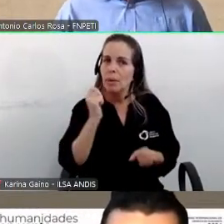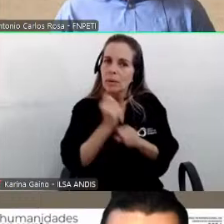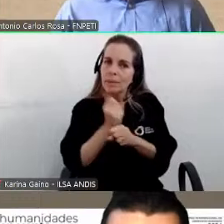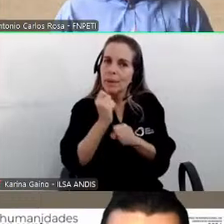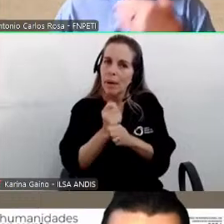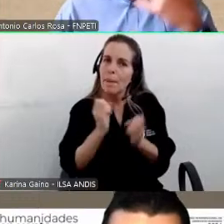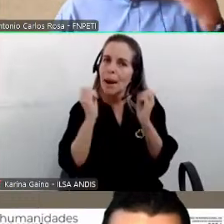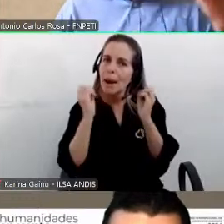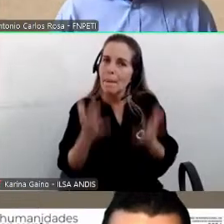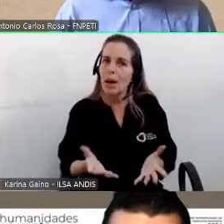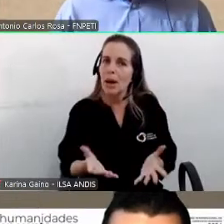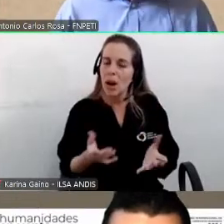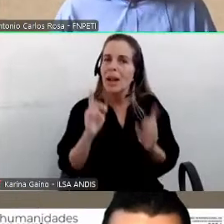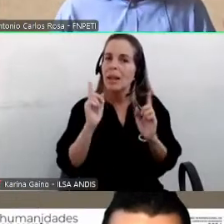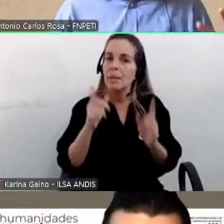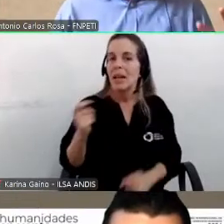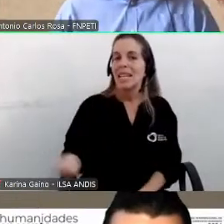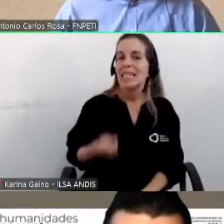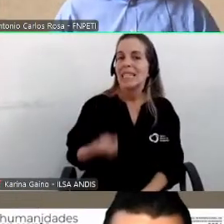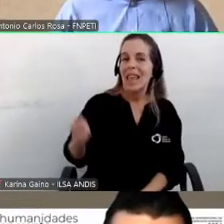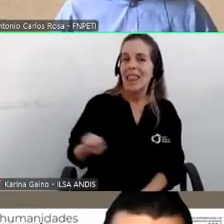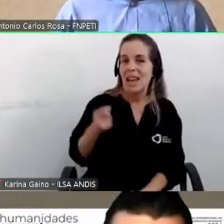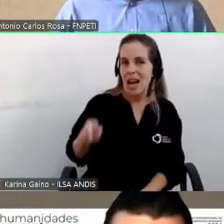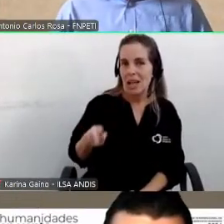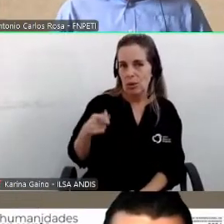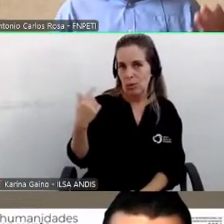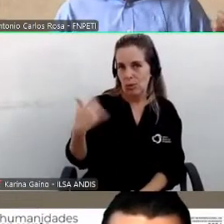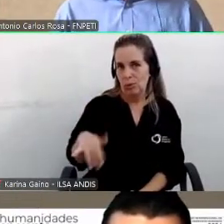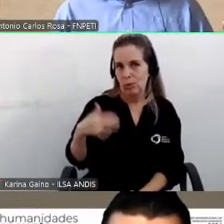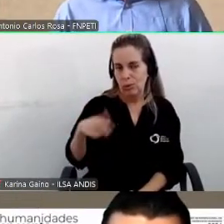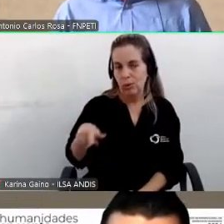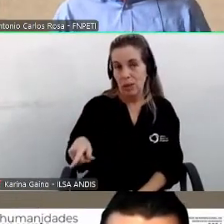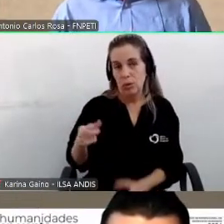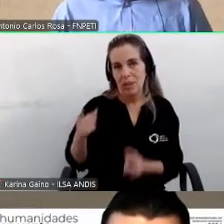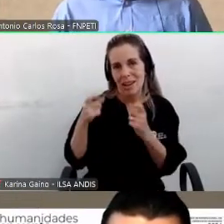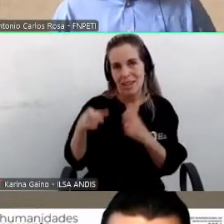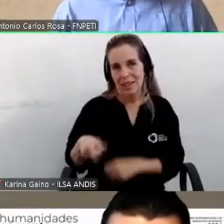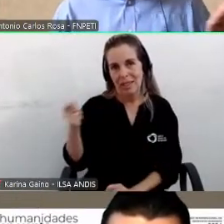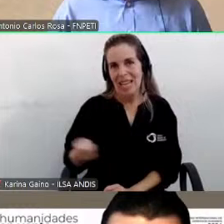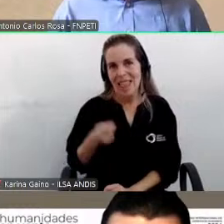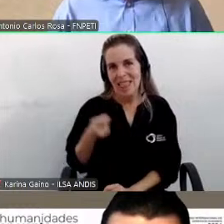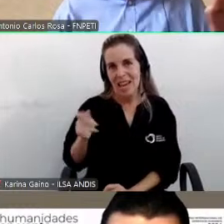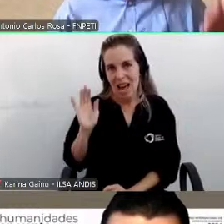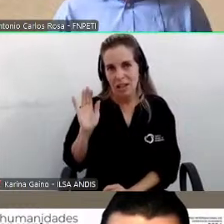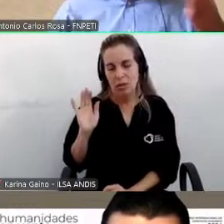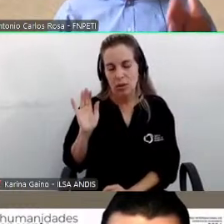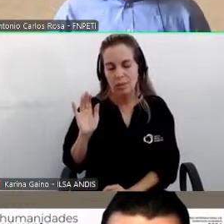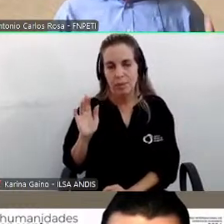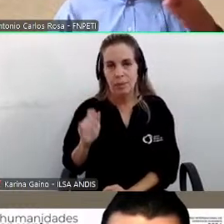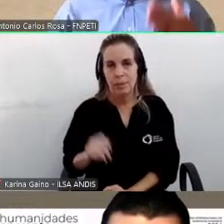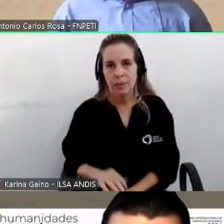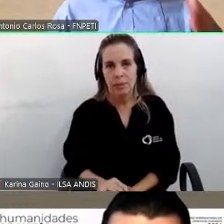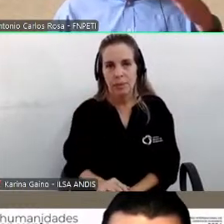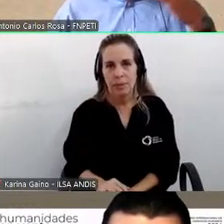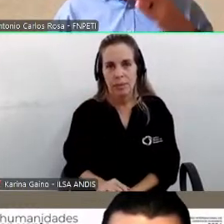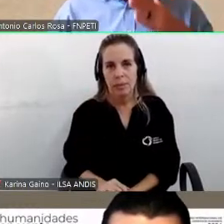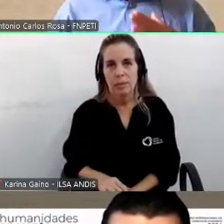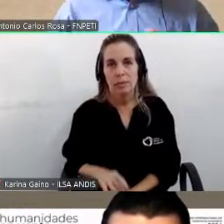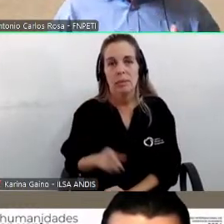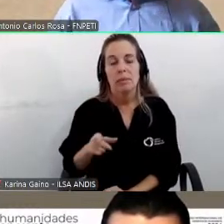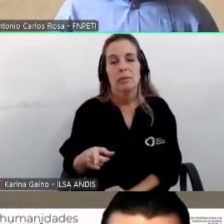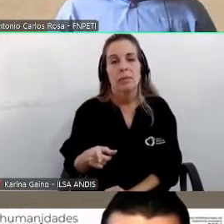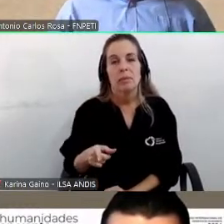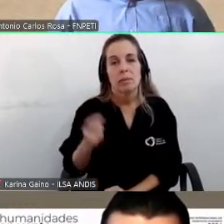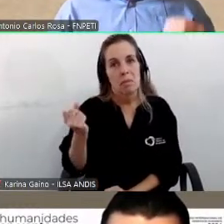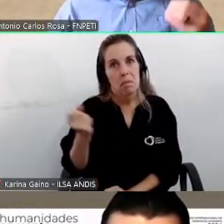labor reform resulted in weakened union associations and organizations. So it